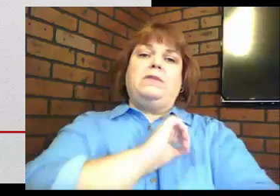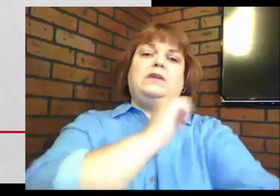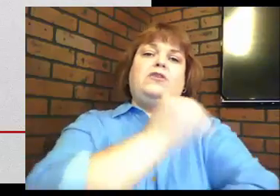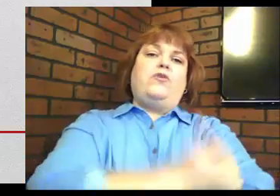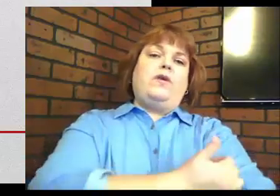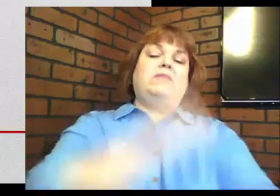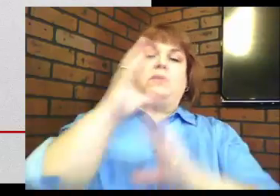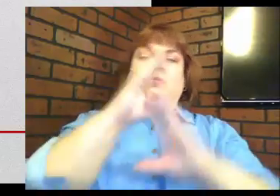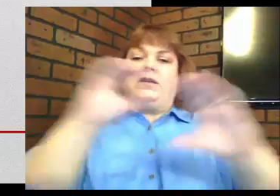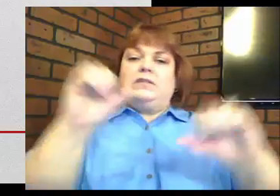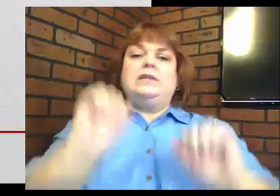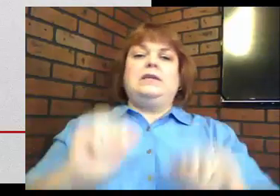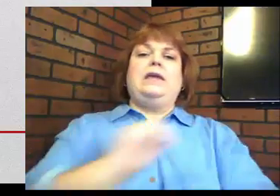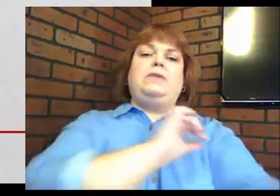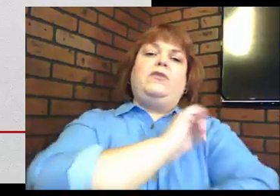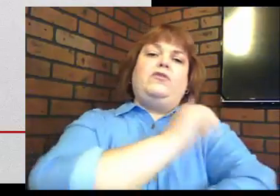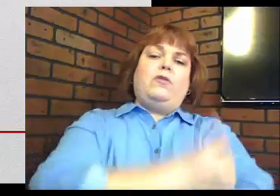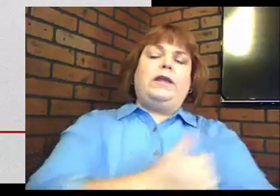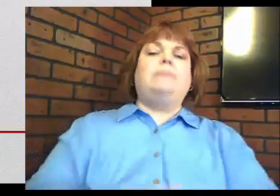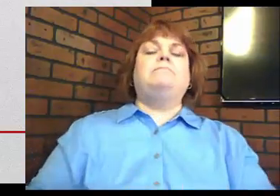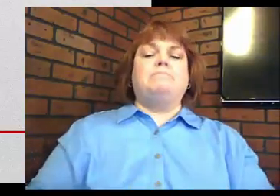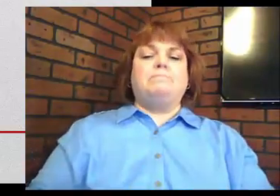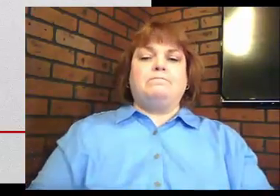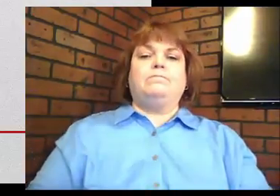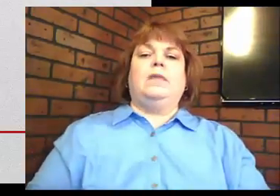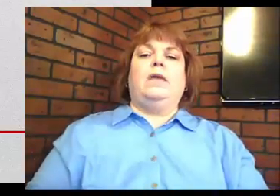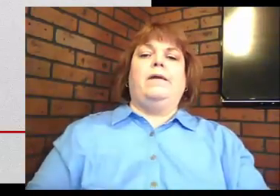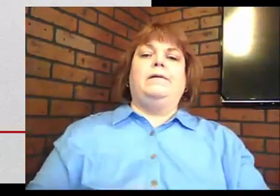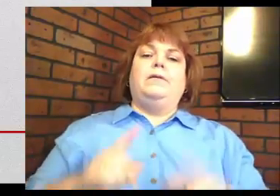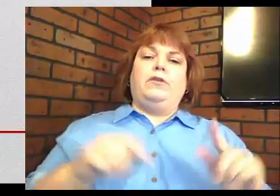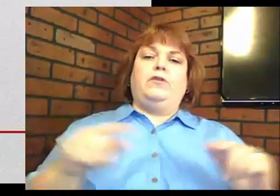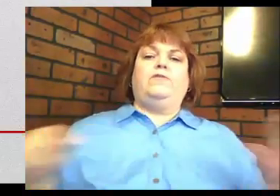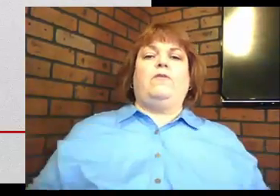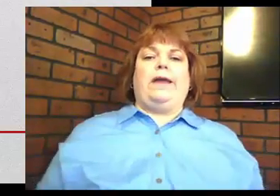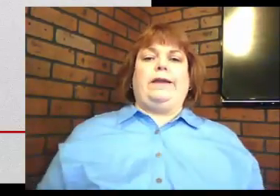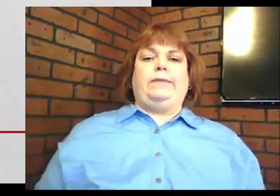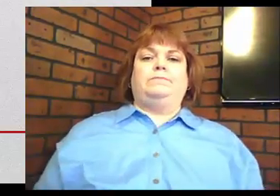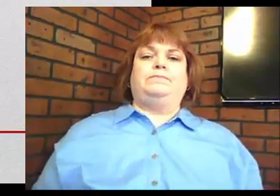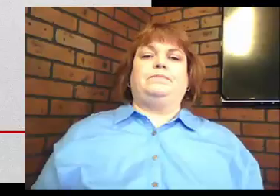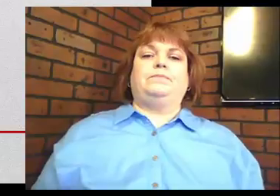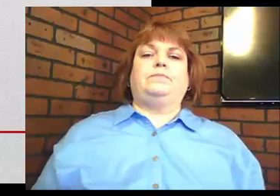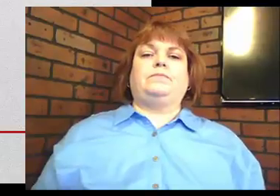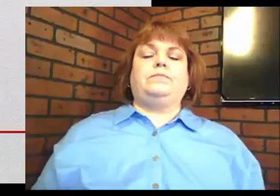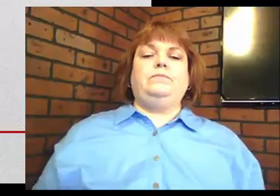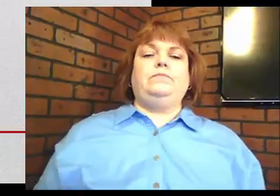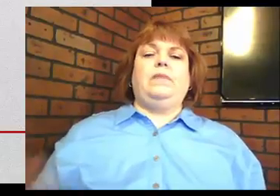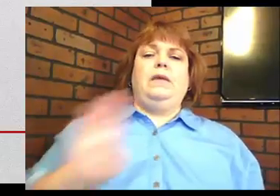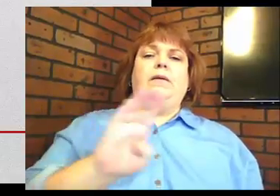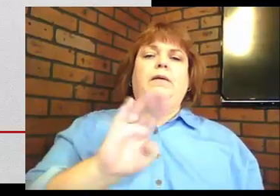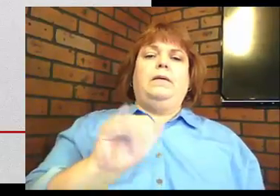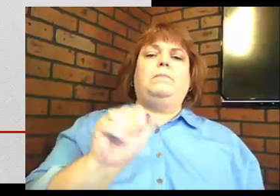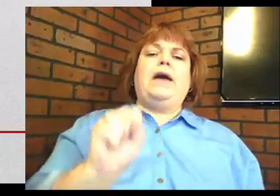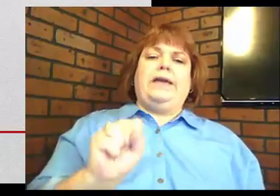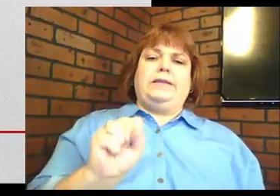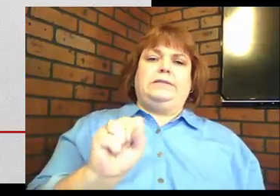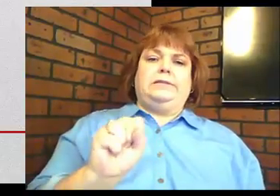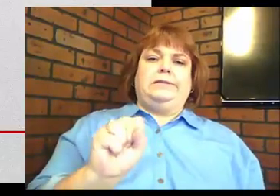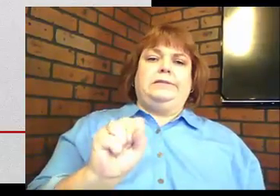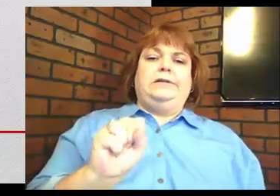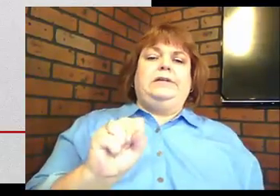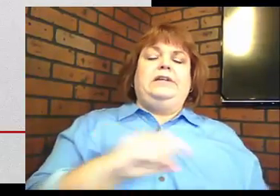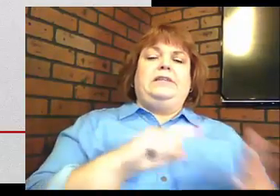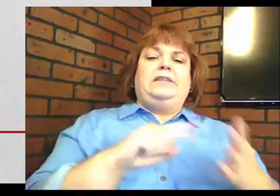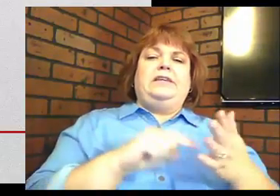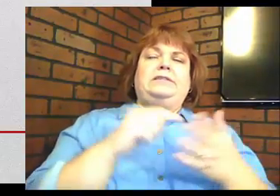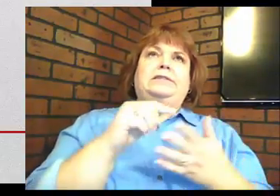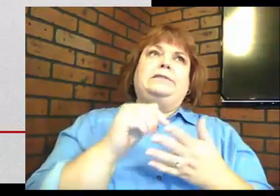is the authority in the classroom. A policeman can be an authority. A principal can be an authority. The president